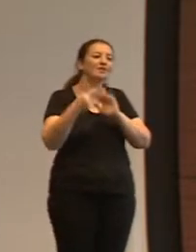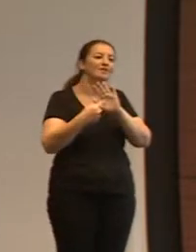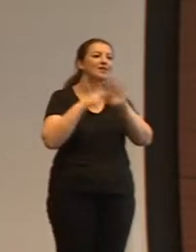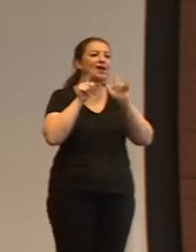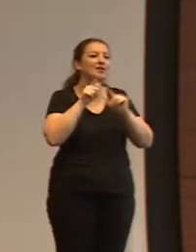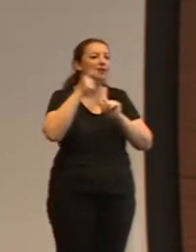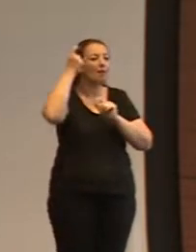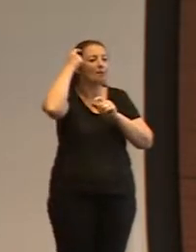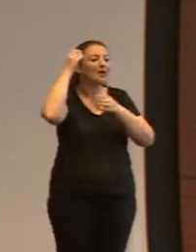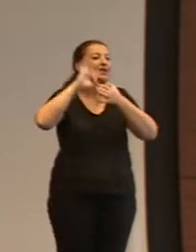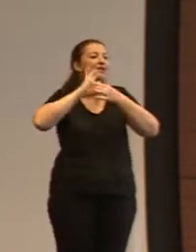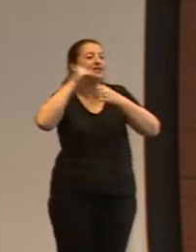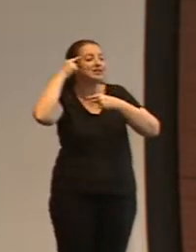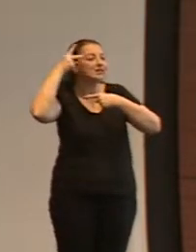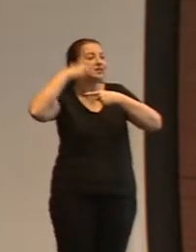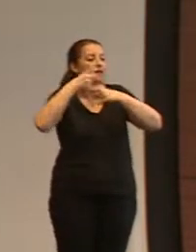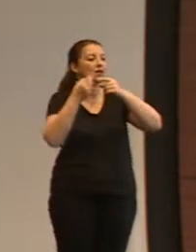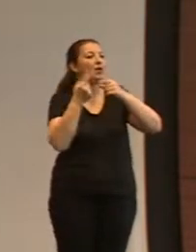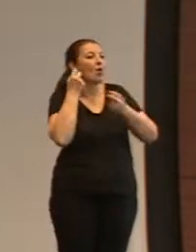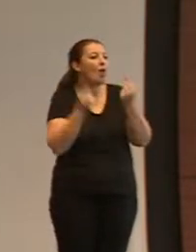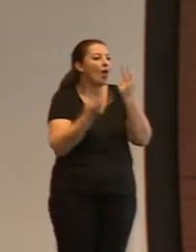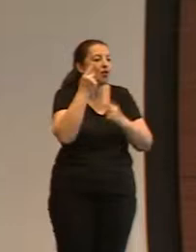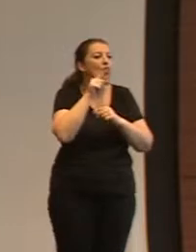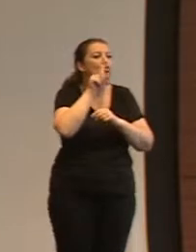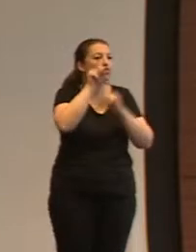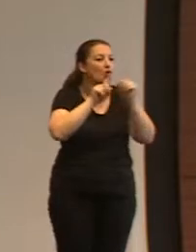reality is not for real